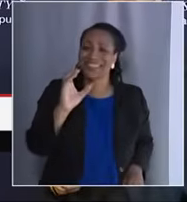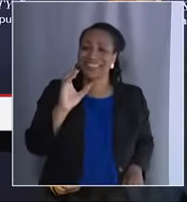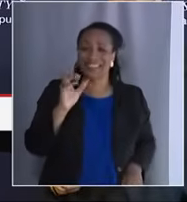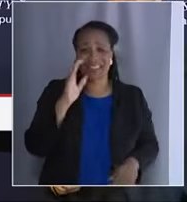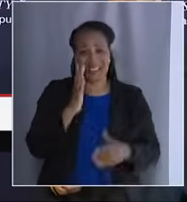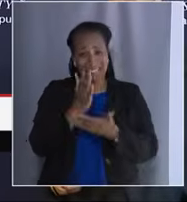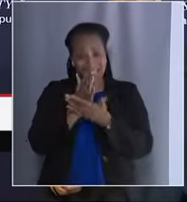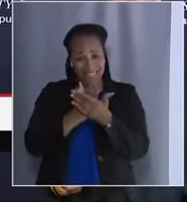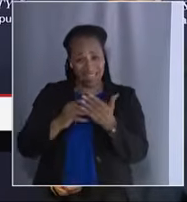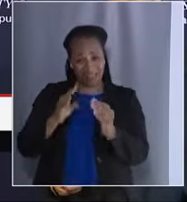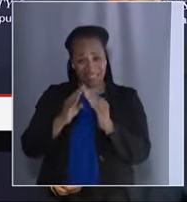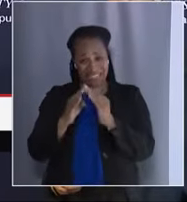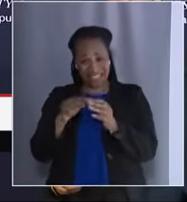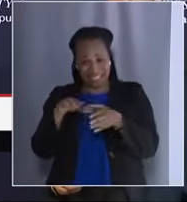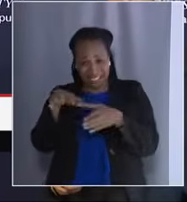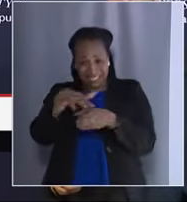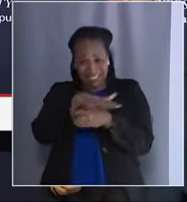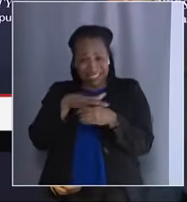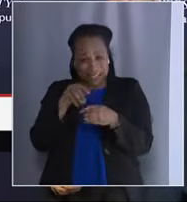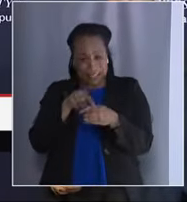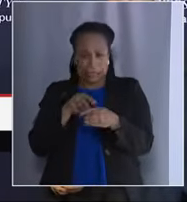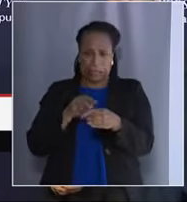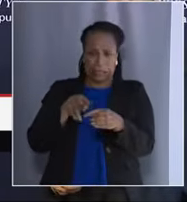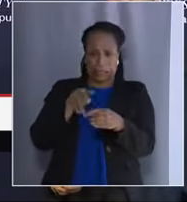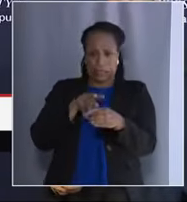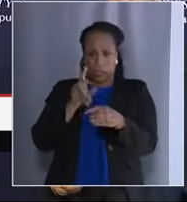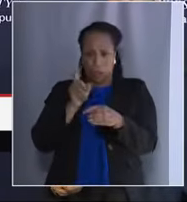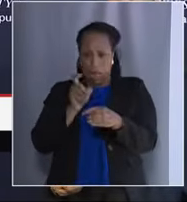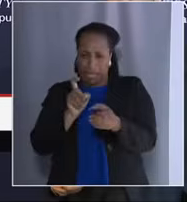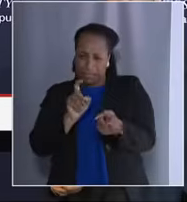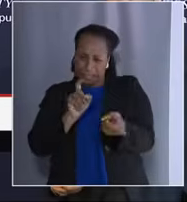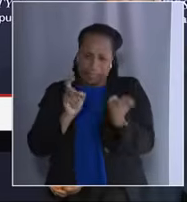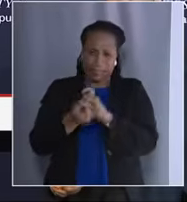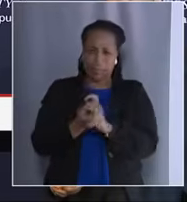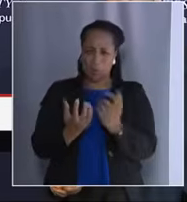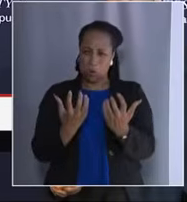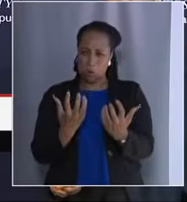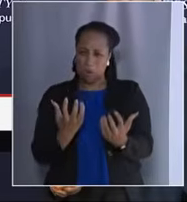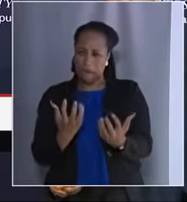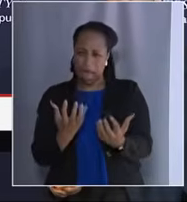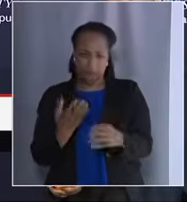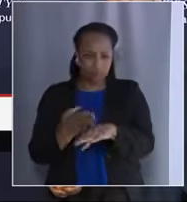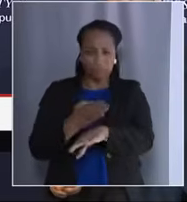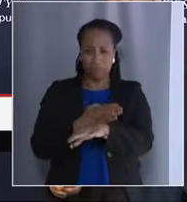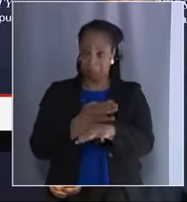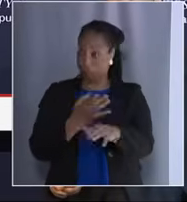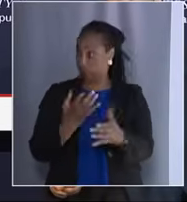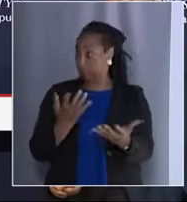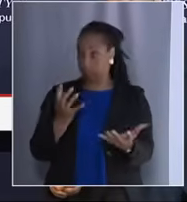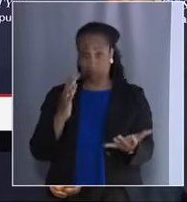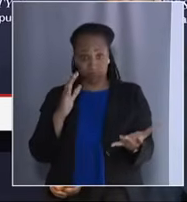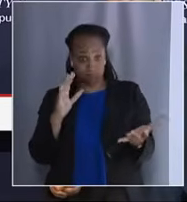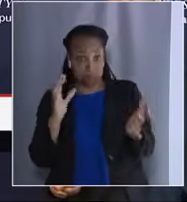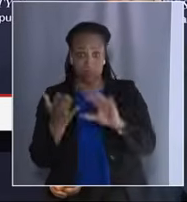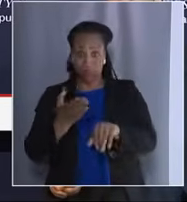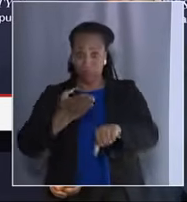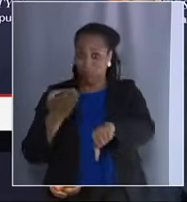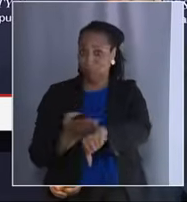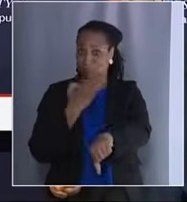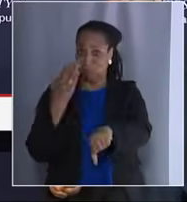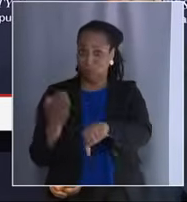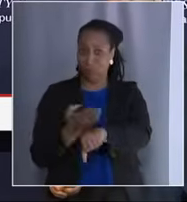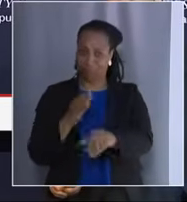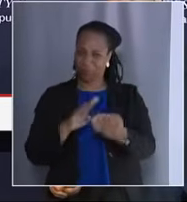our citizenship. We are becoming a two-campus Catholic and Jesuit university devoted to research